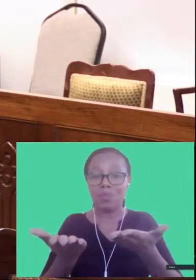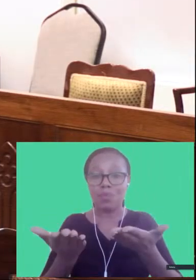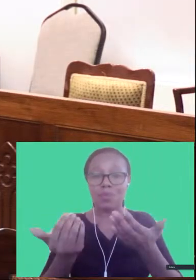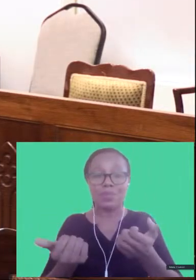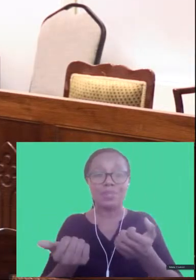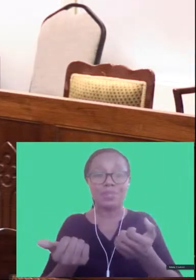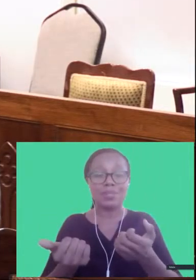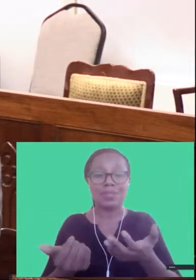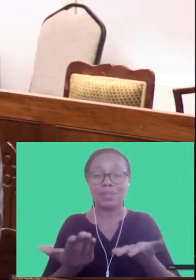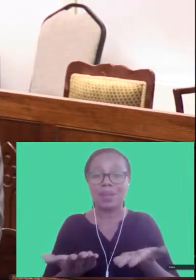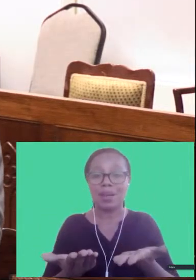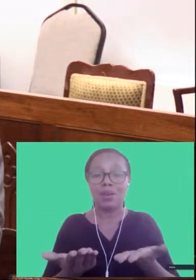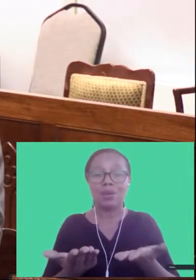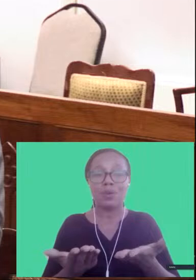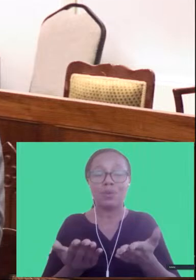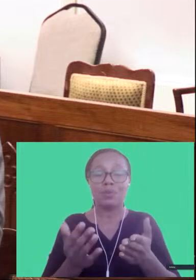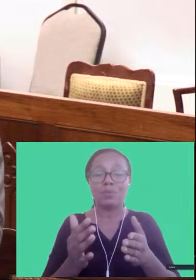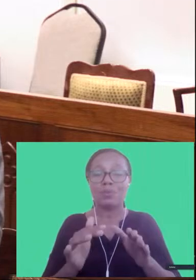for lunch.